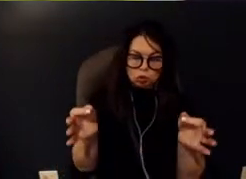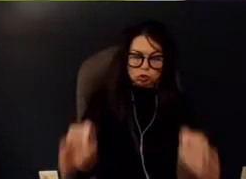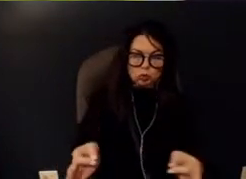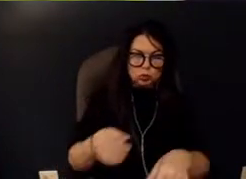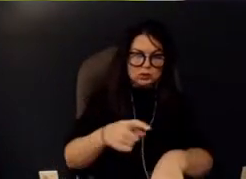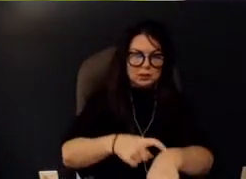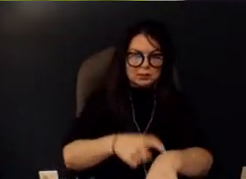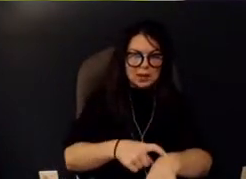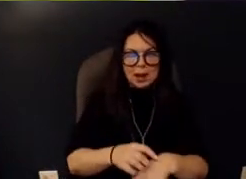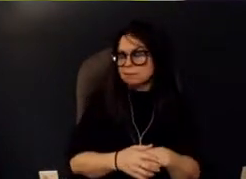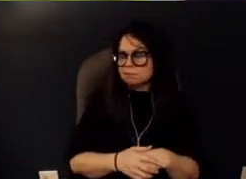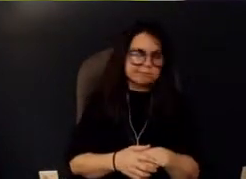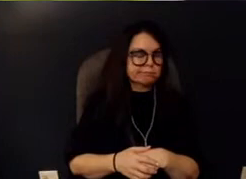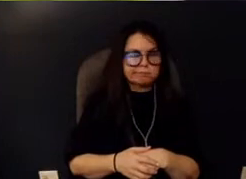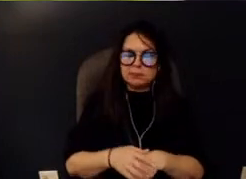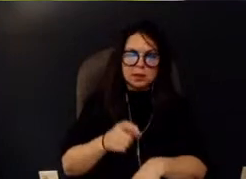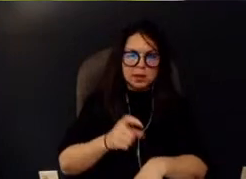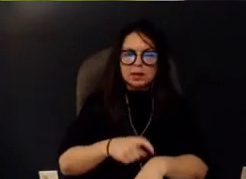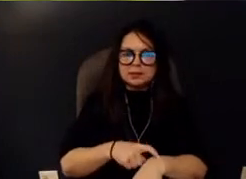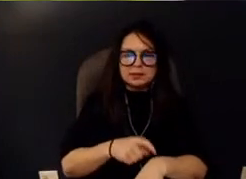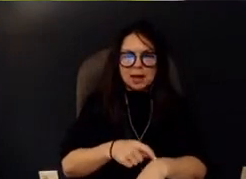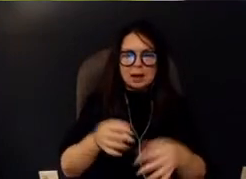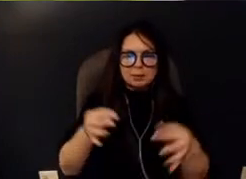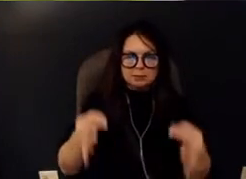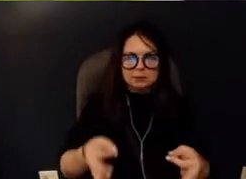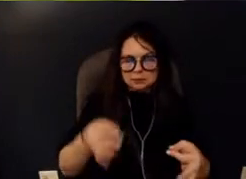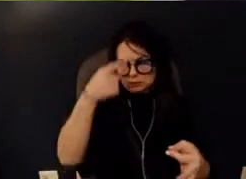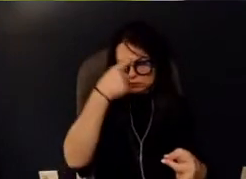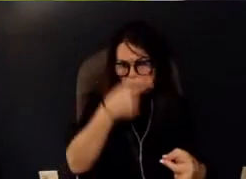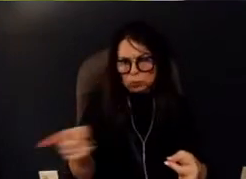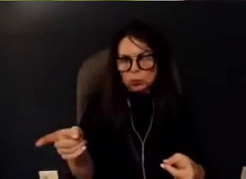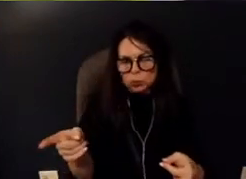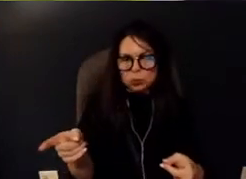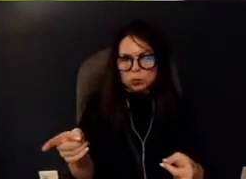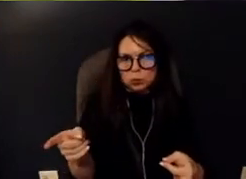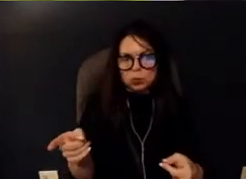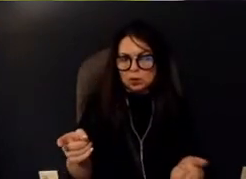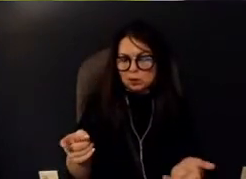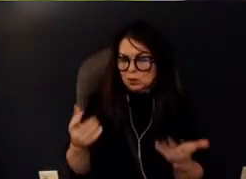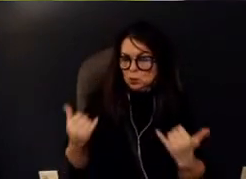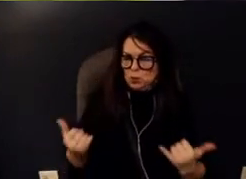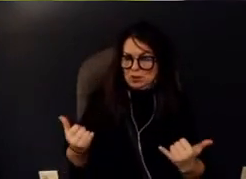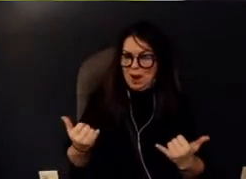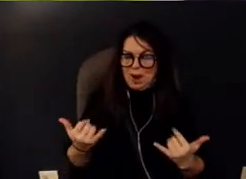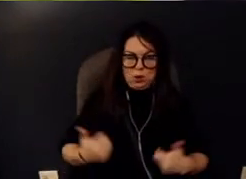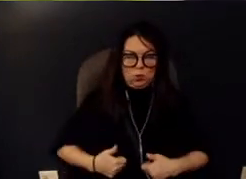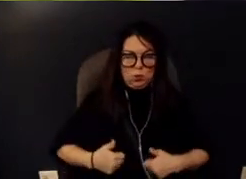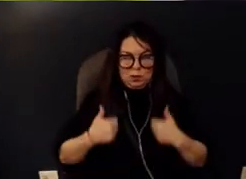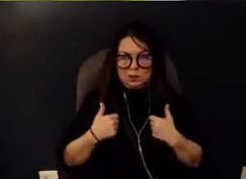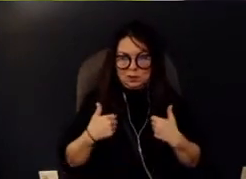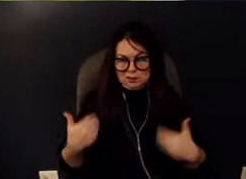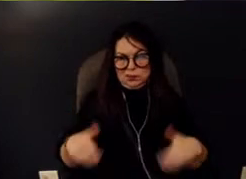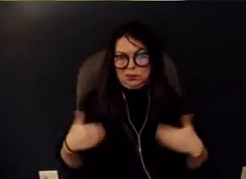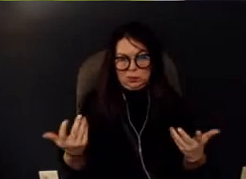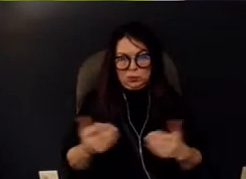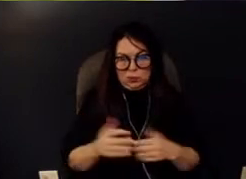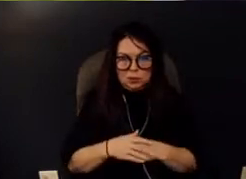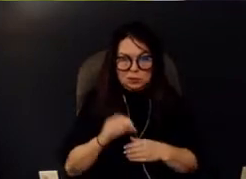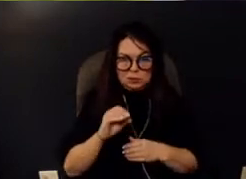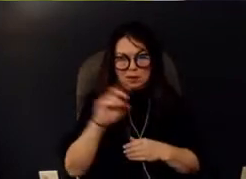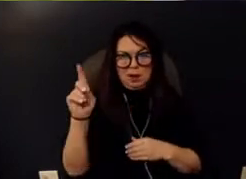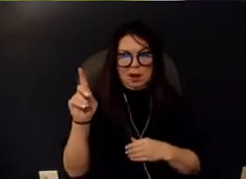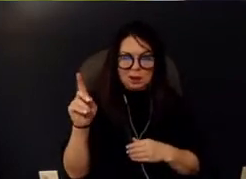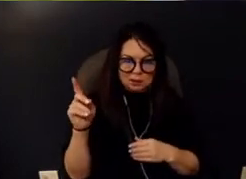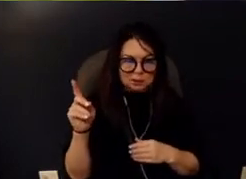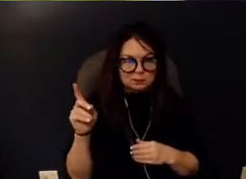you. And we are living in extraordinary times right now. Times that none